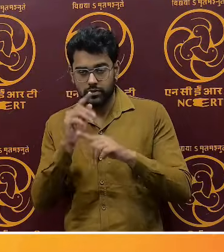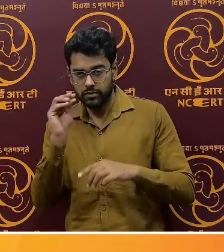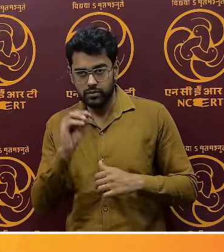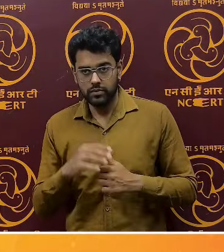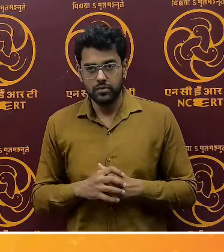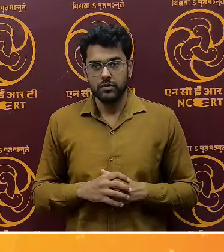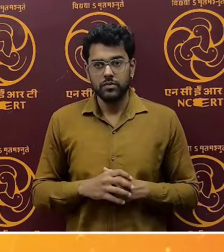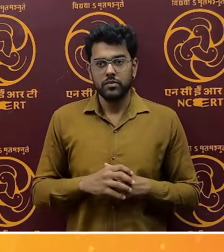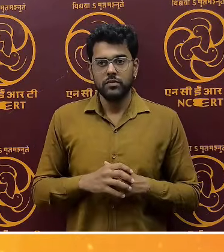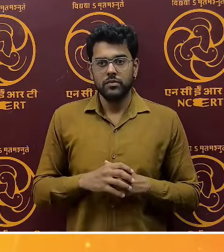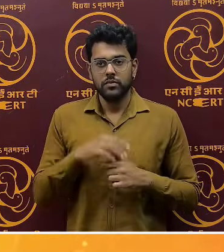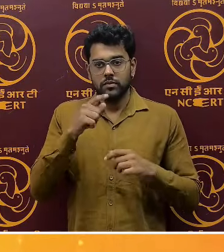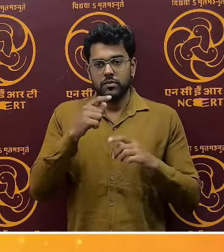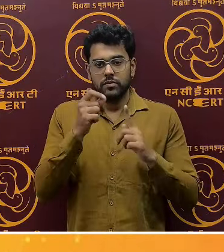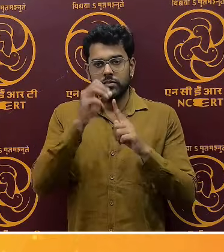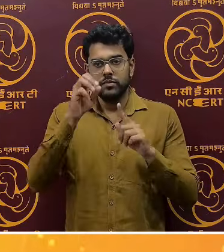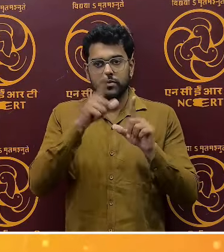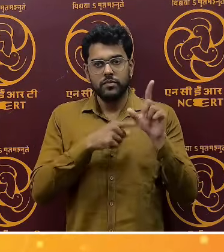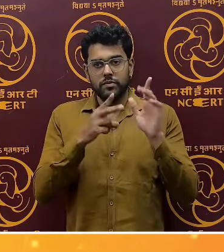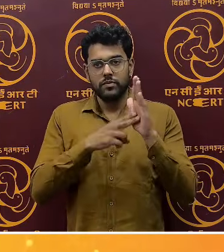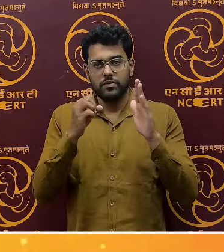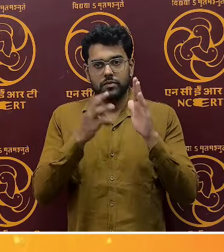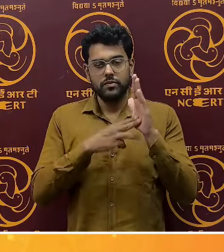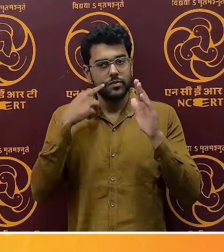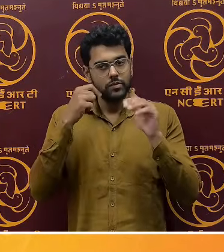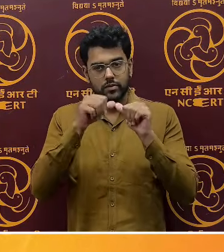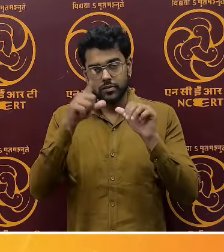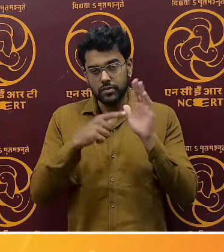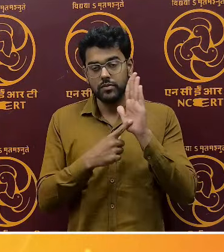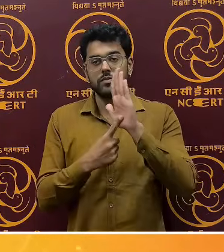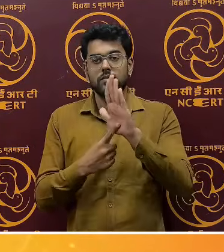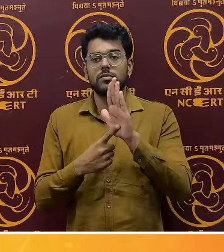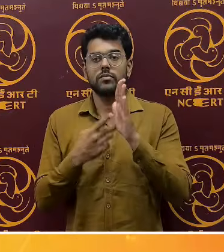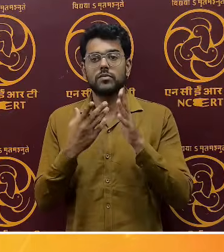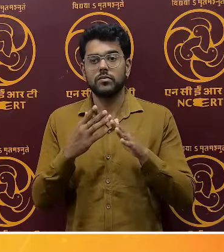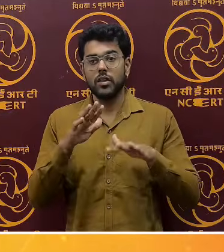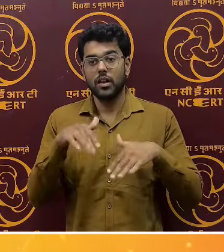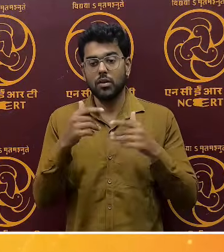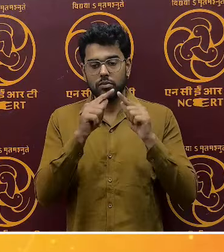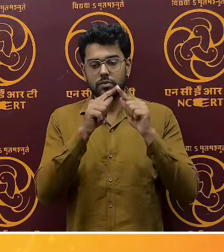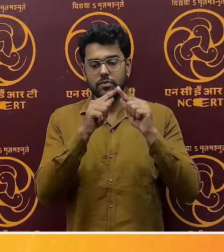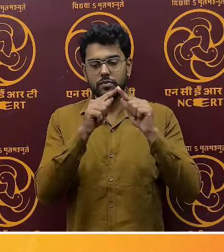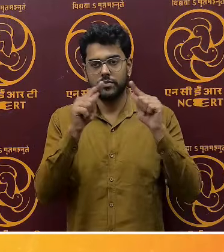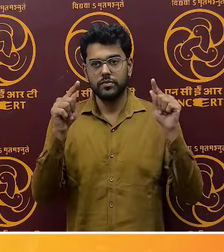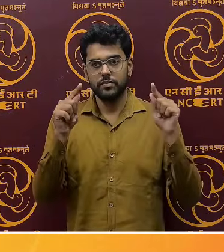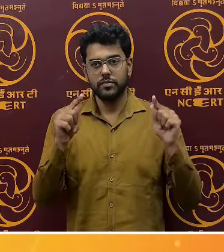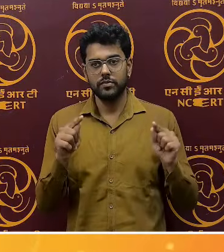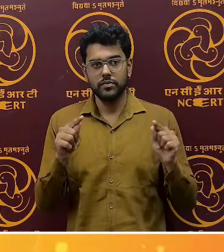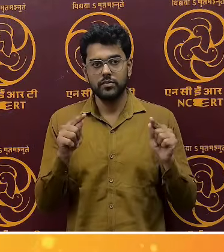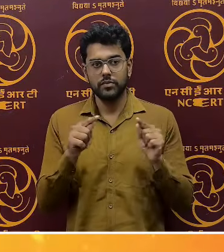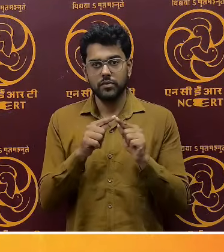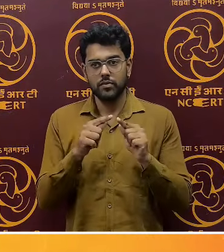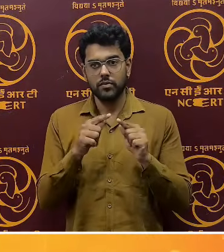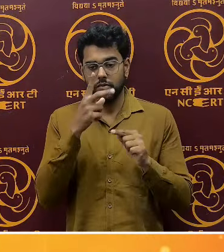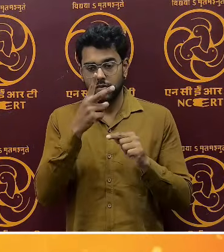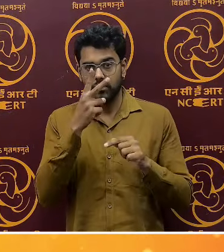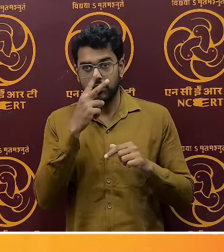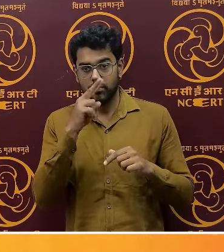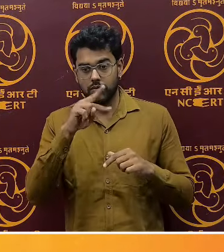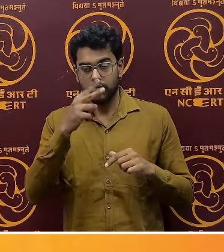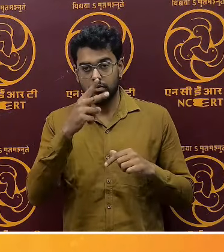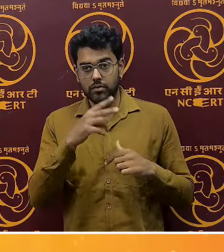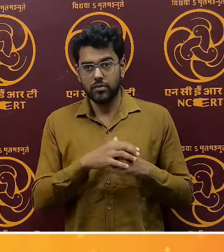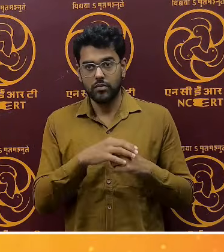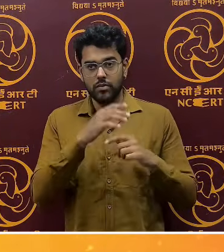this polynomial is visually represented here by a rectangle whose sides you can see, this